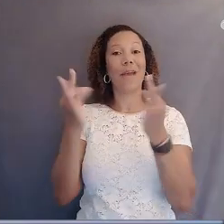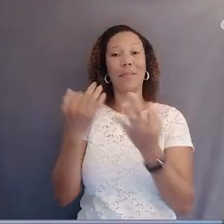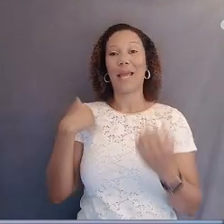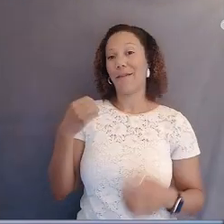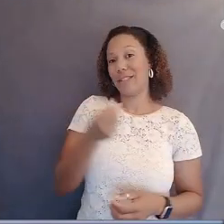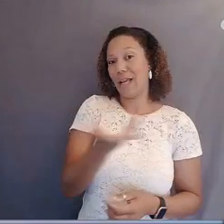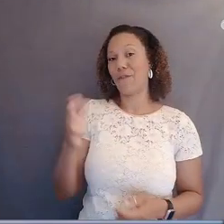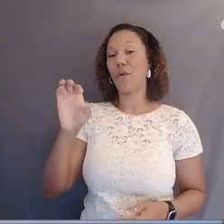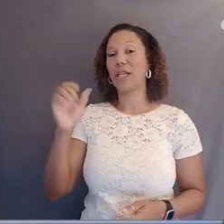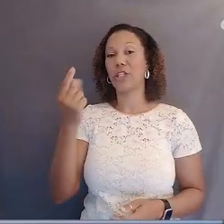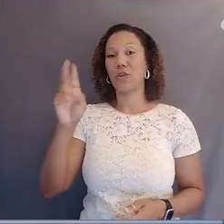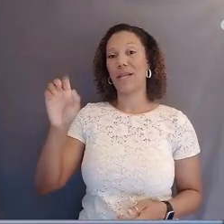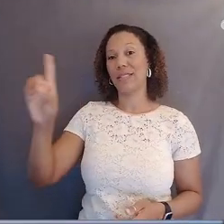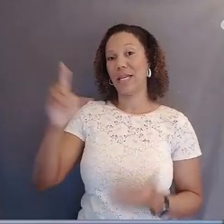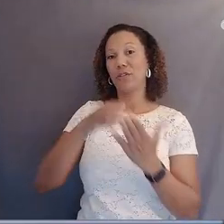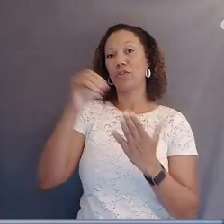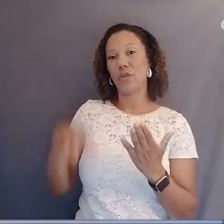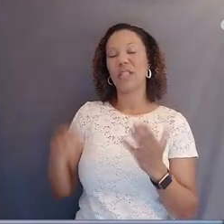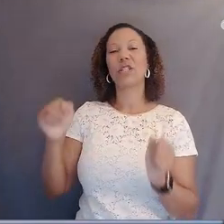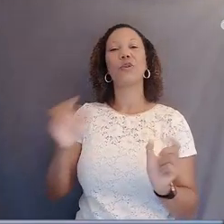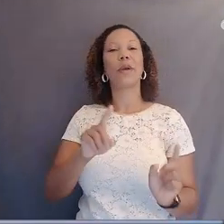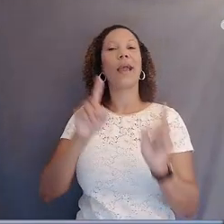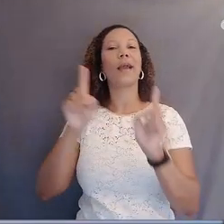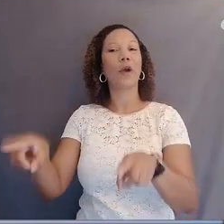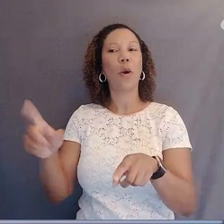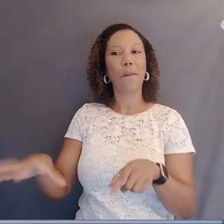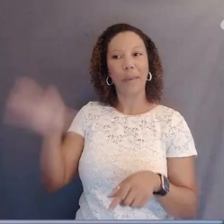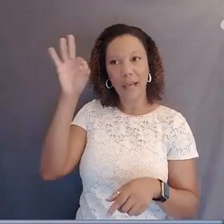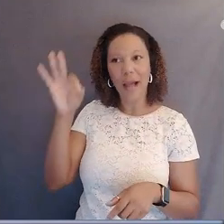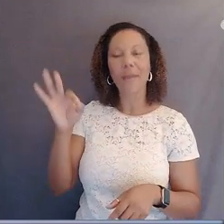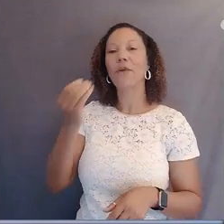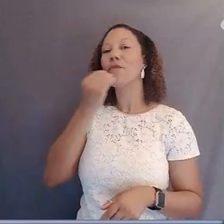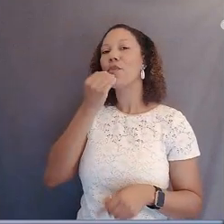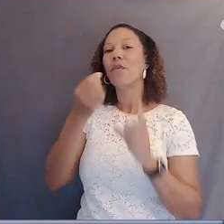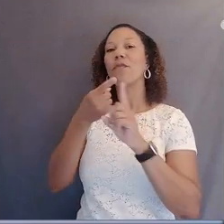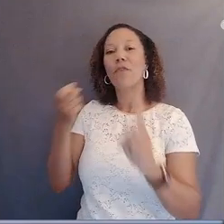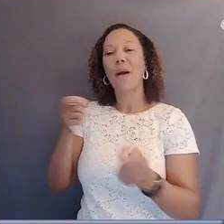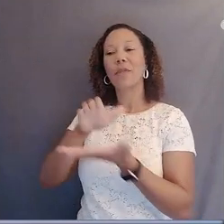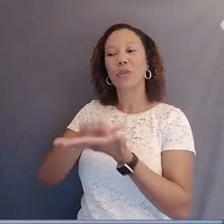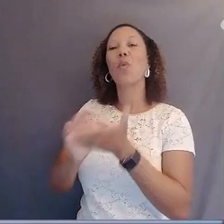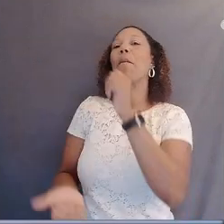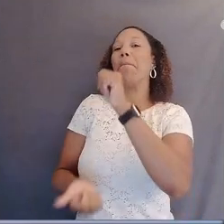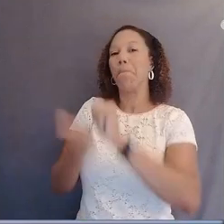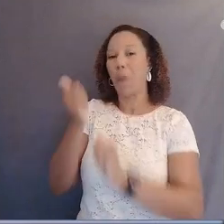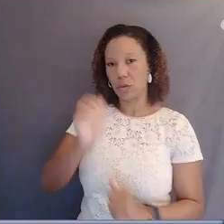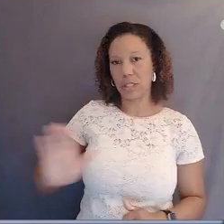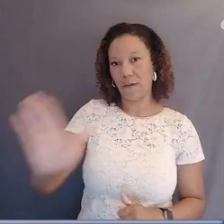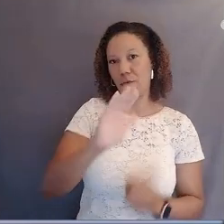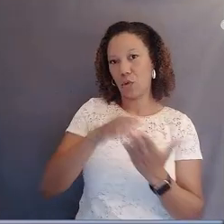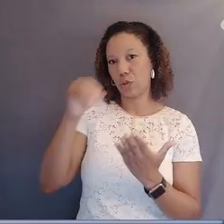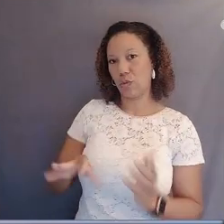then meals may be picked up from the school where the majority of the students attend in that family. Proof